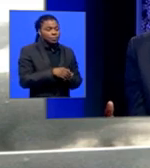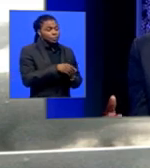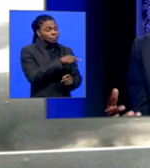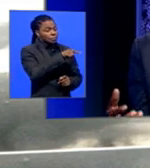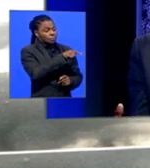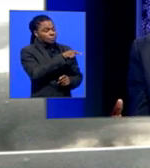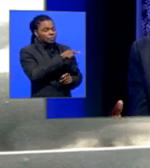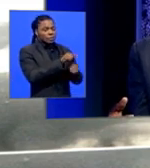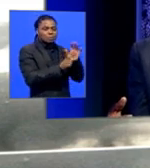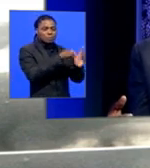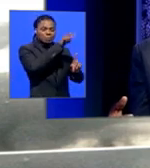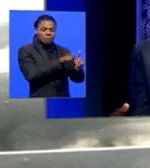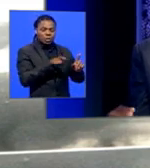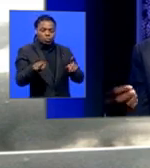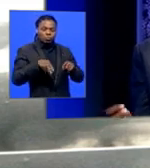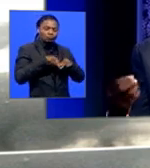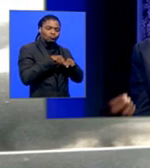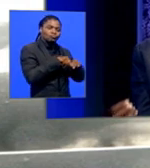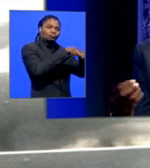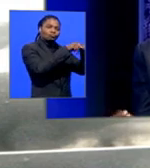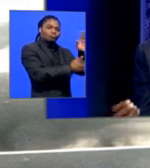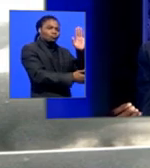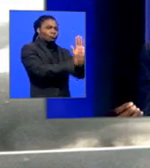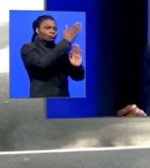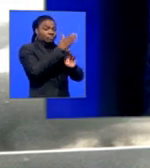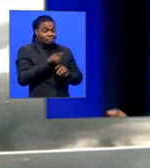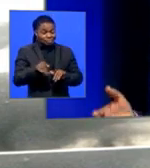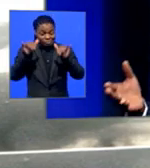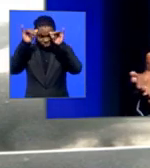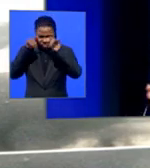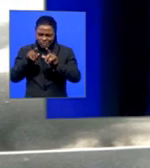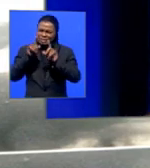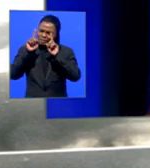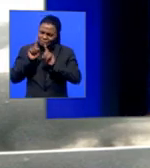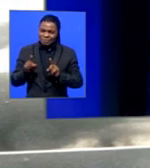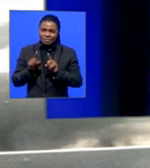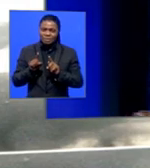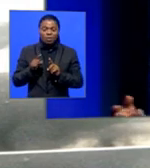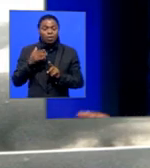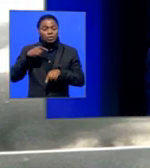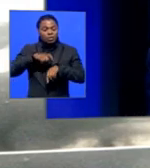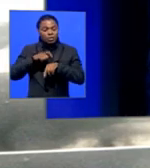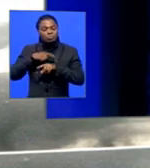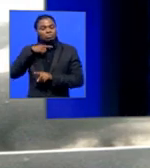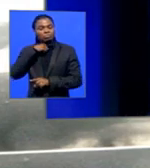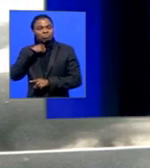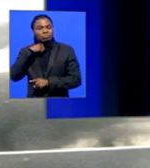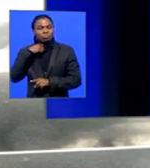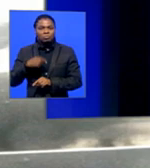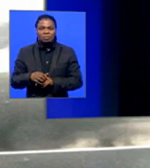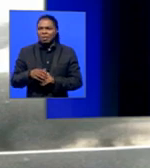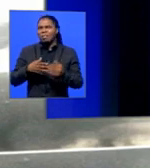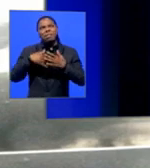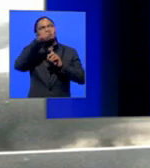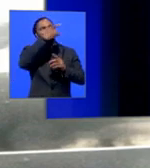very important person, so the cow itself is special, and then when it is slaughtered, not everybody will